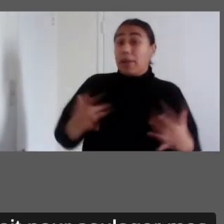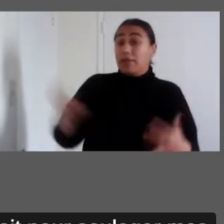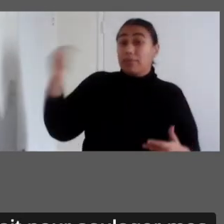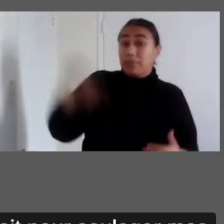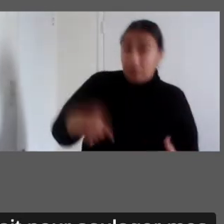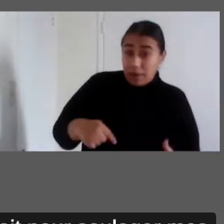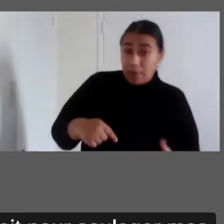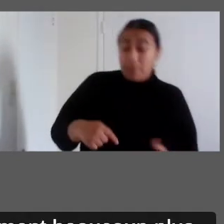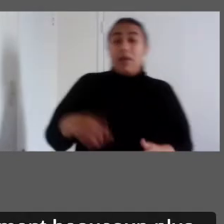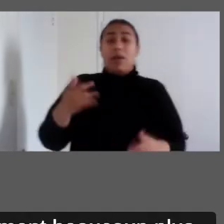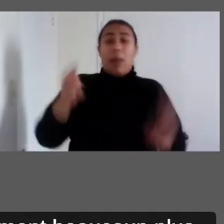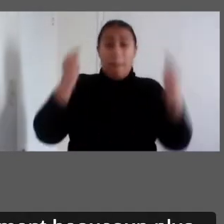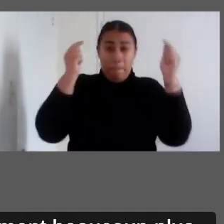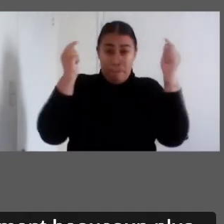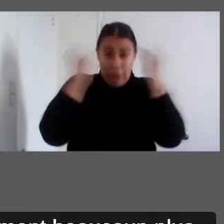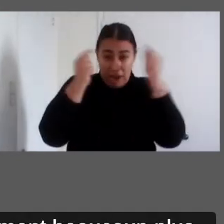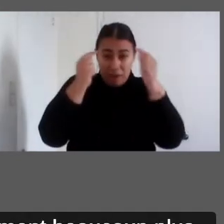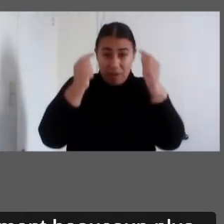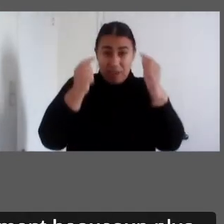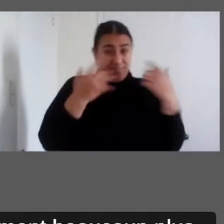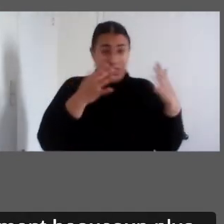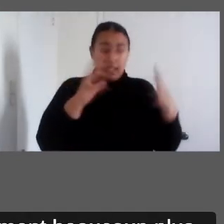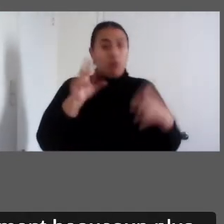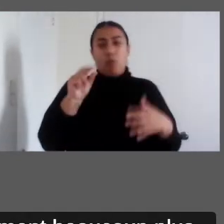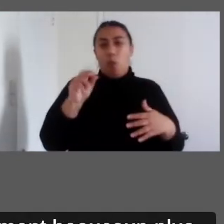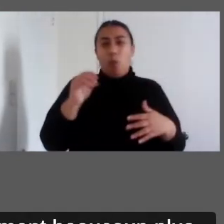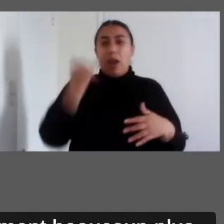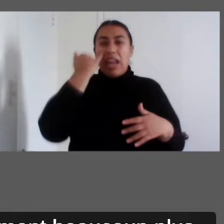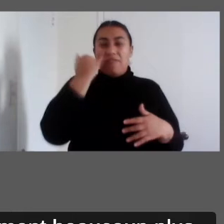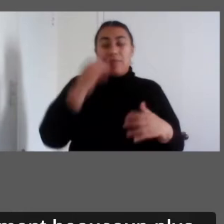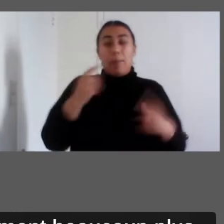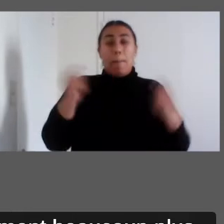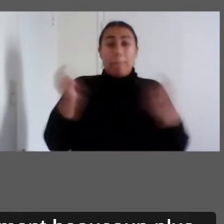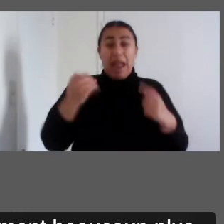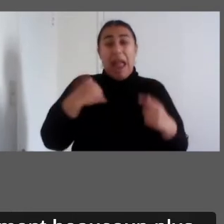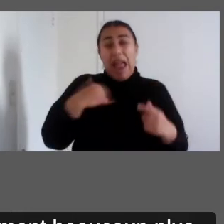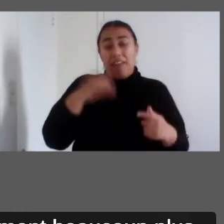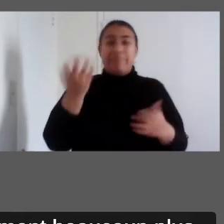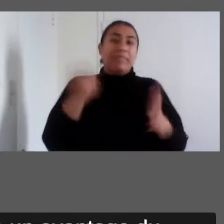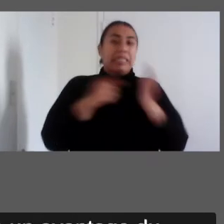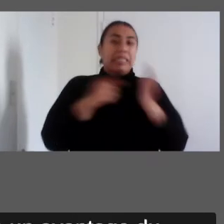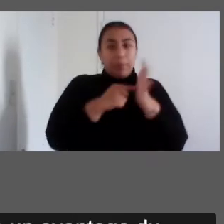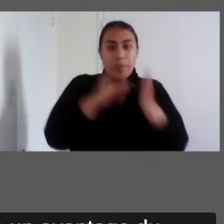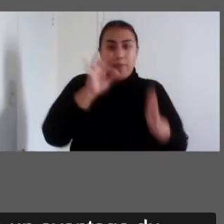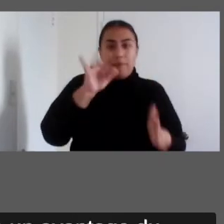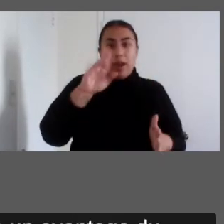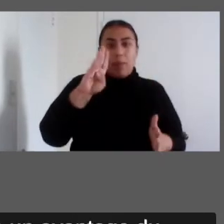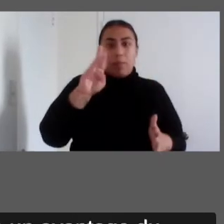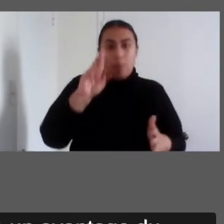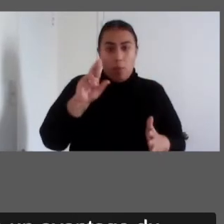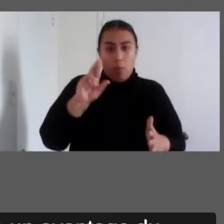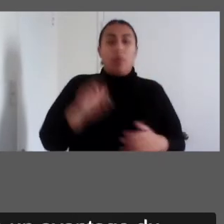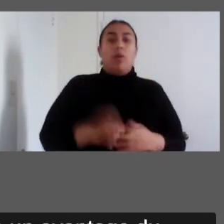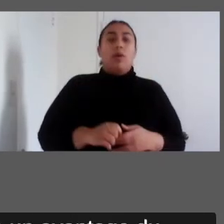done to help with my migraines. The second type of patient that we see, and this is probably way higher in number, are the patients that come